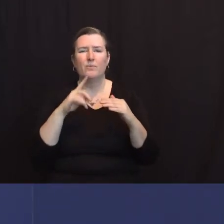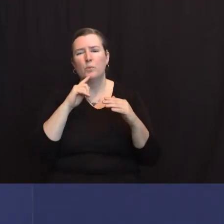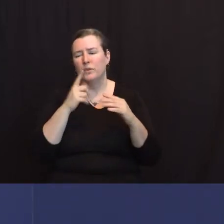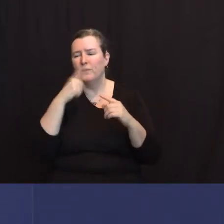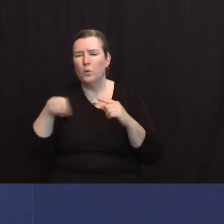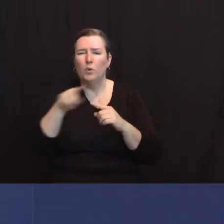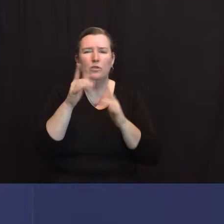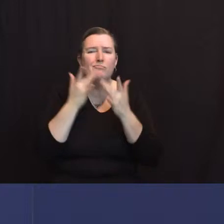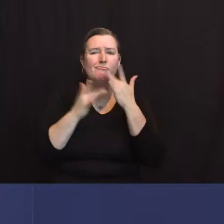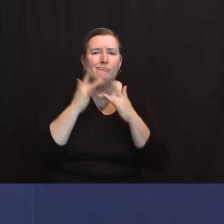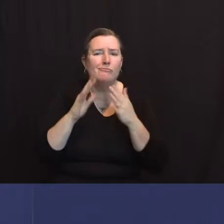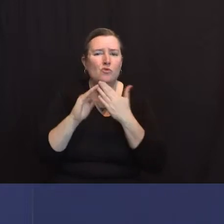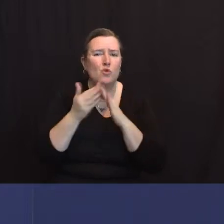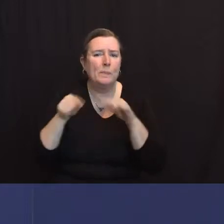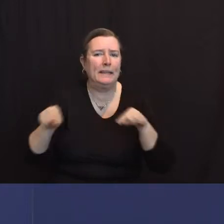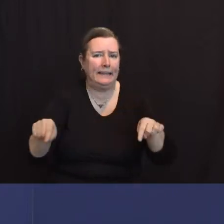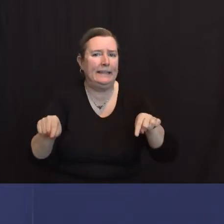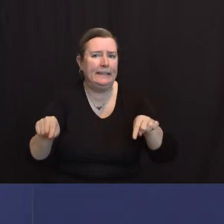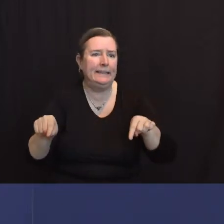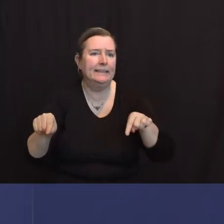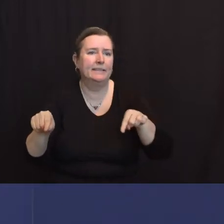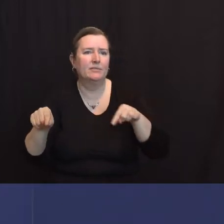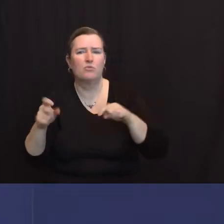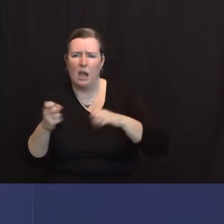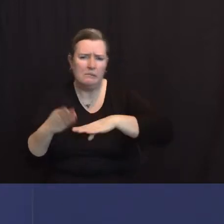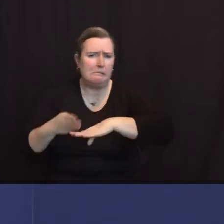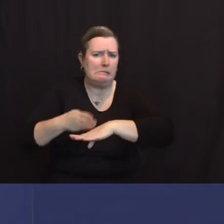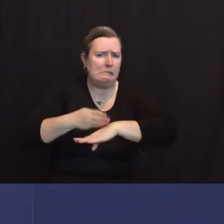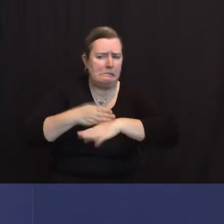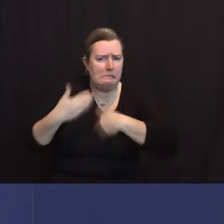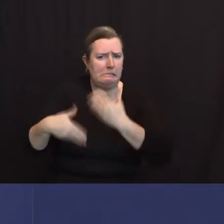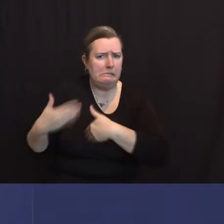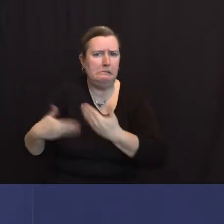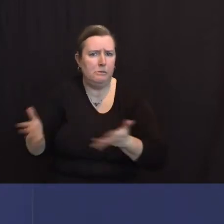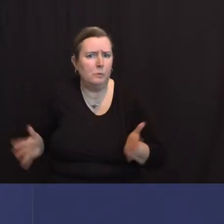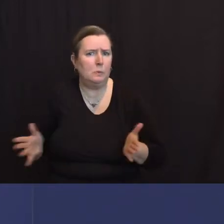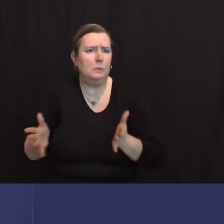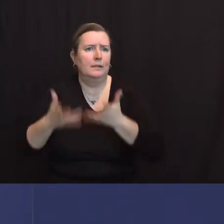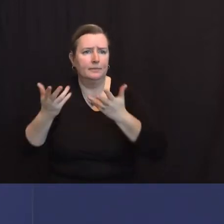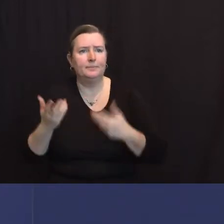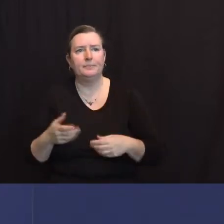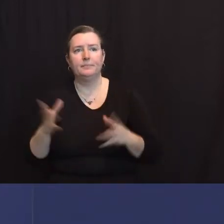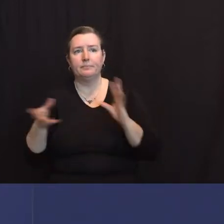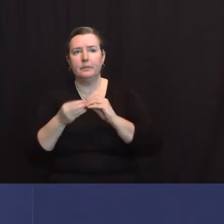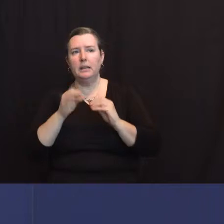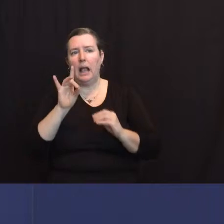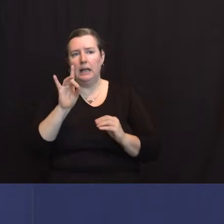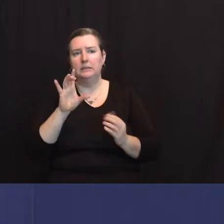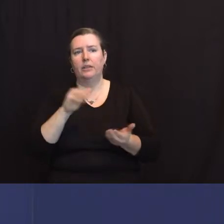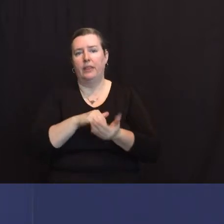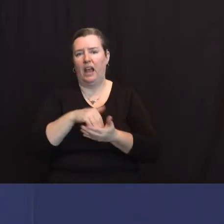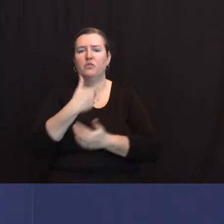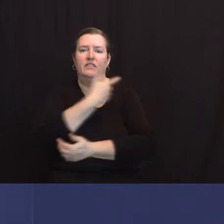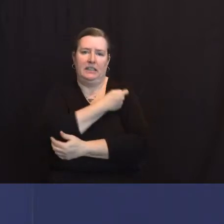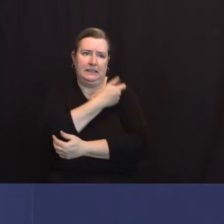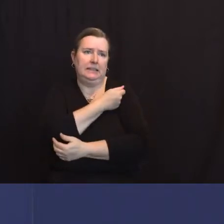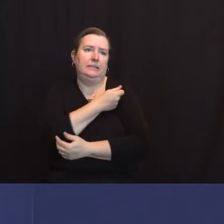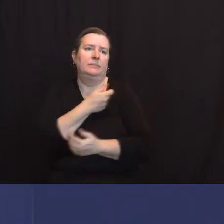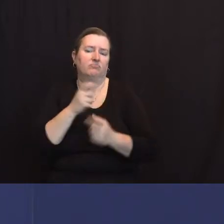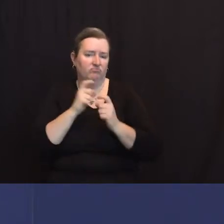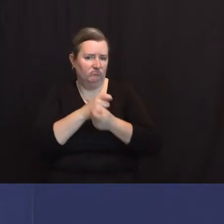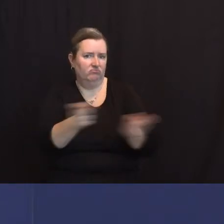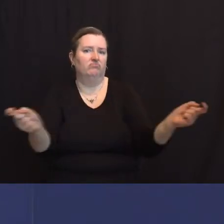vaccinating residents, with more than 8,000 doses having been administered at the active sites that are